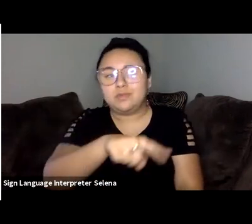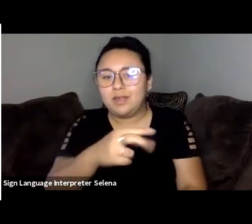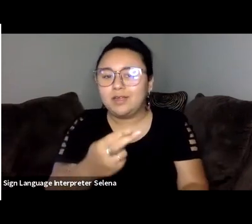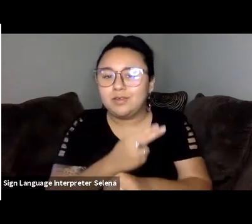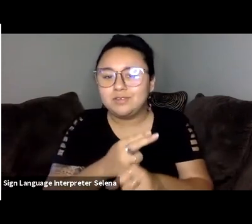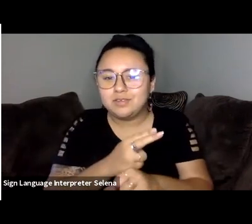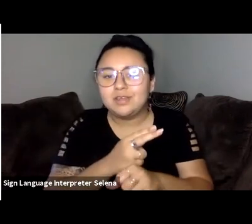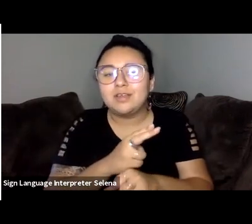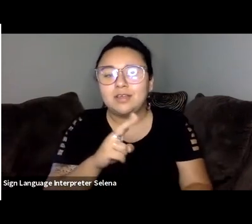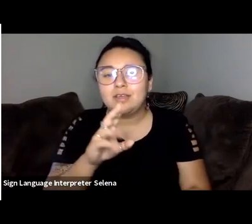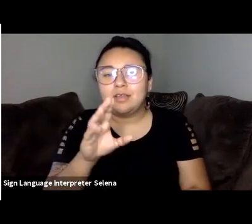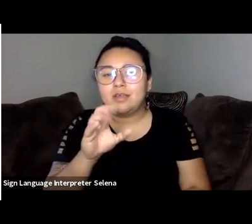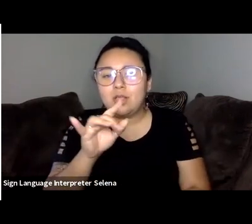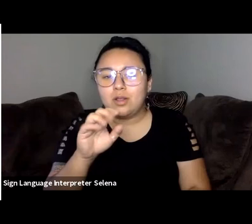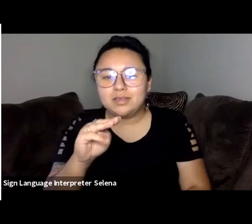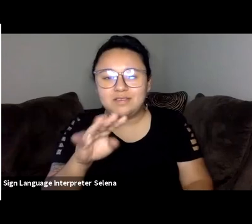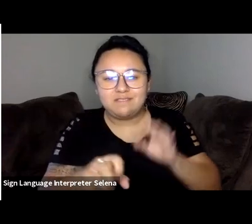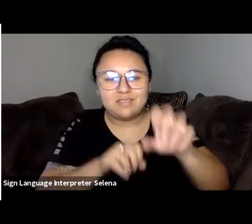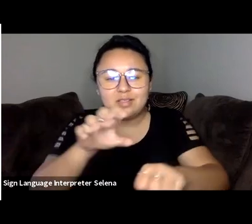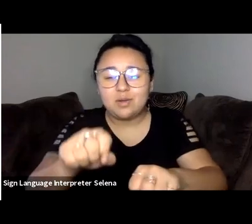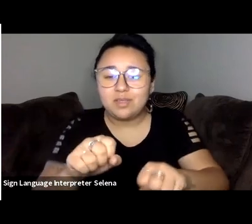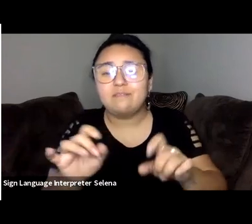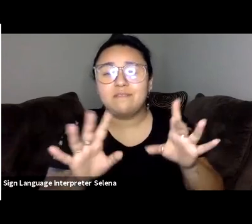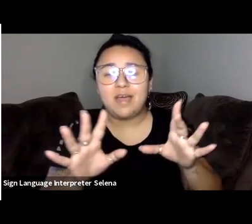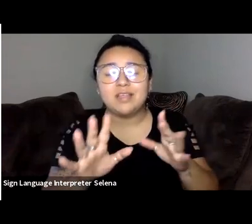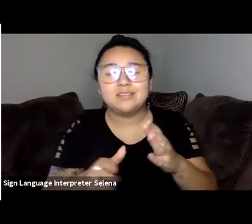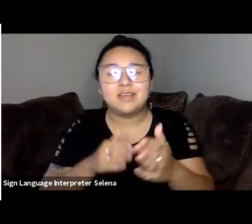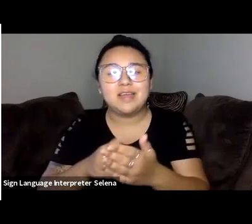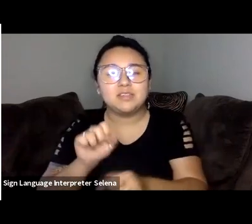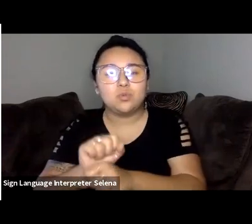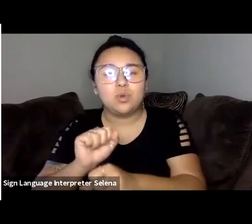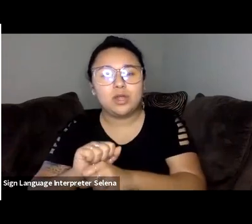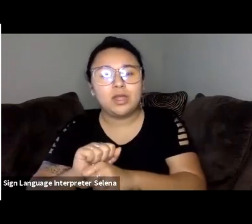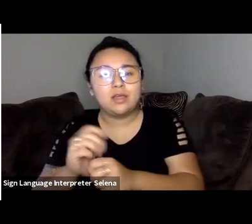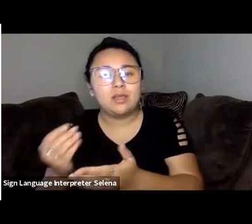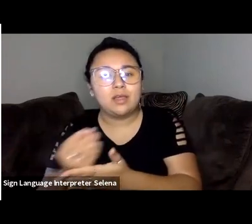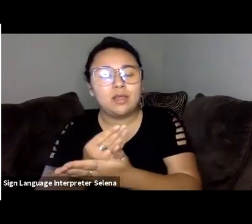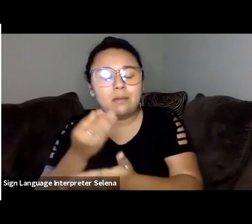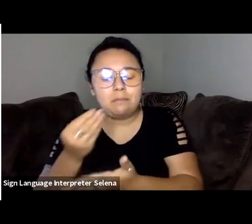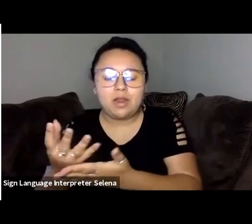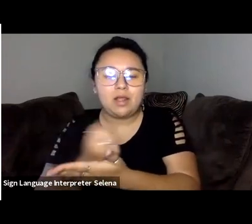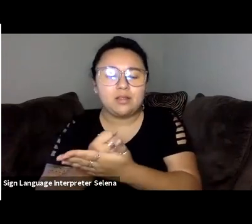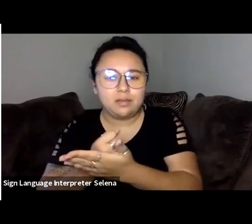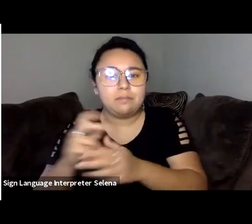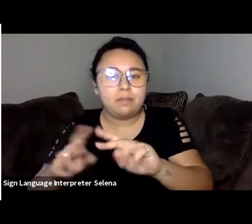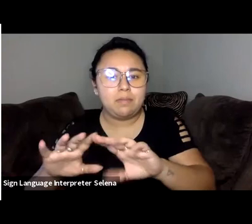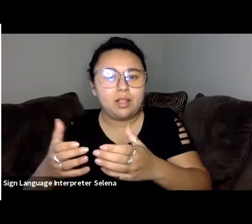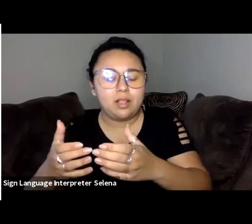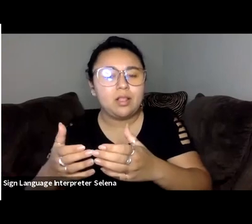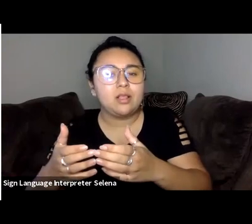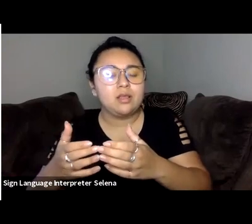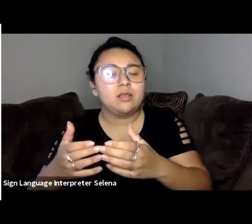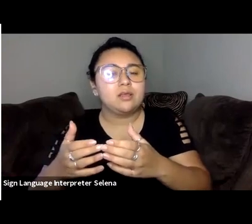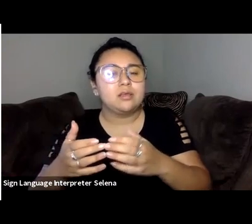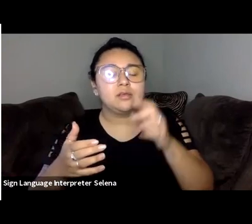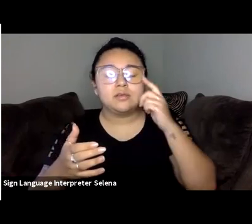against the working class in order to shape the world for their own aims. And we should be able to name that as grassroots organizers. We